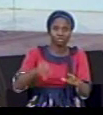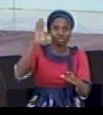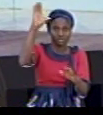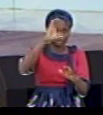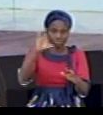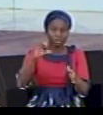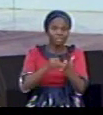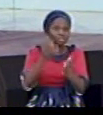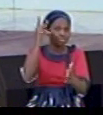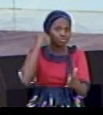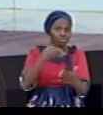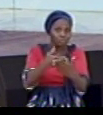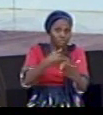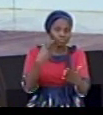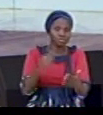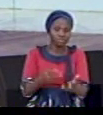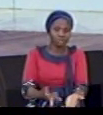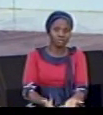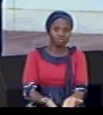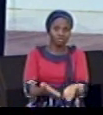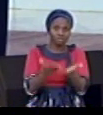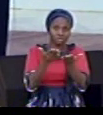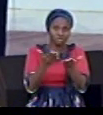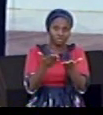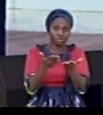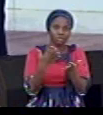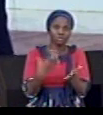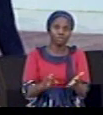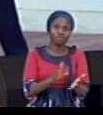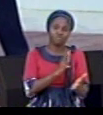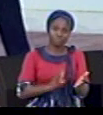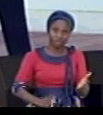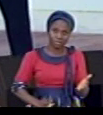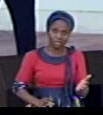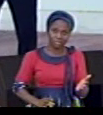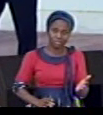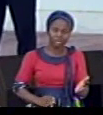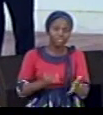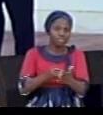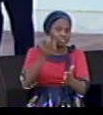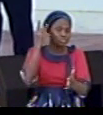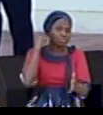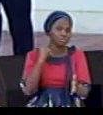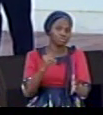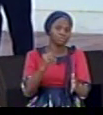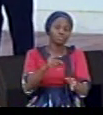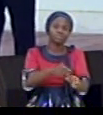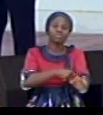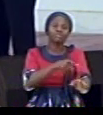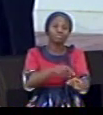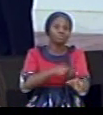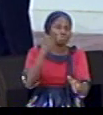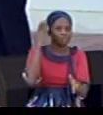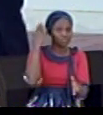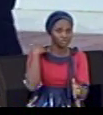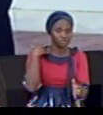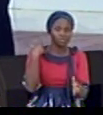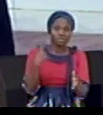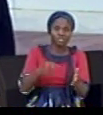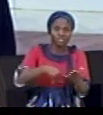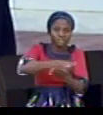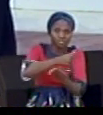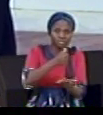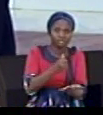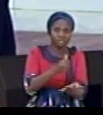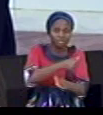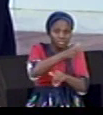the resurrection of Christ. It was long, long, long before the establishment and